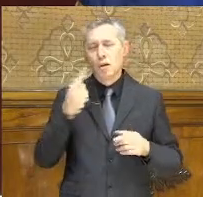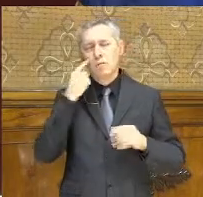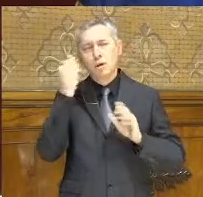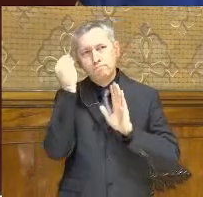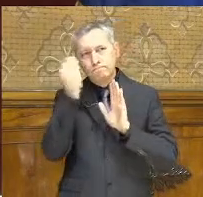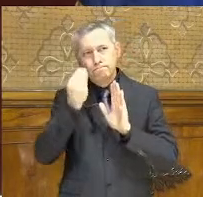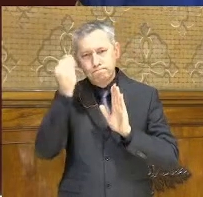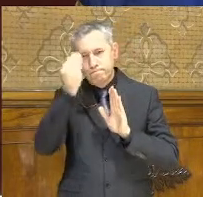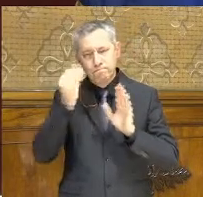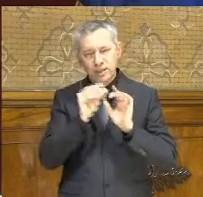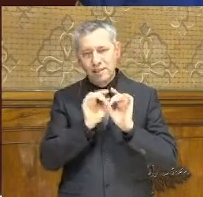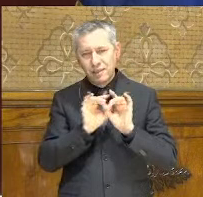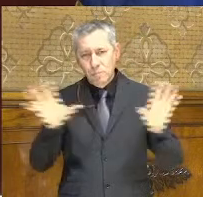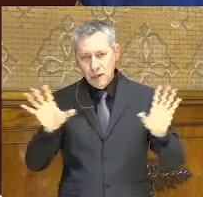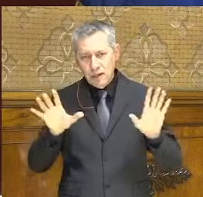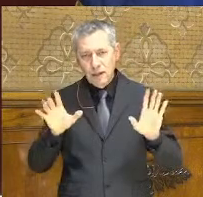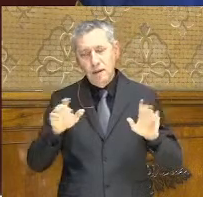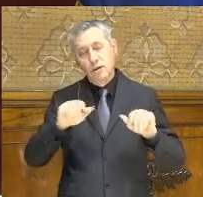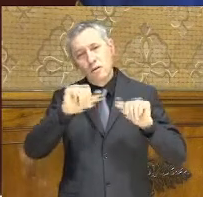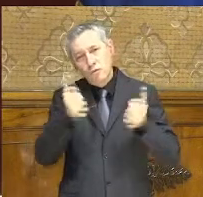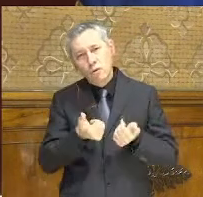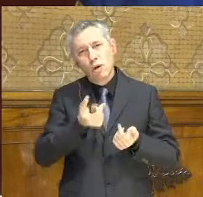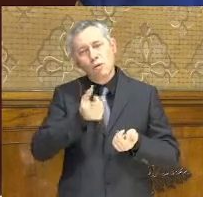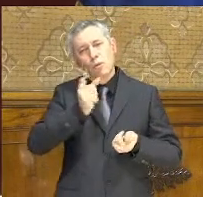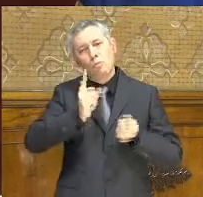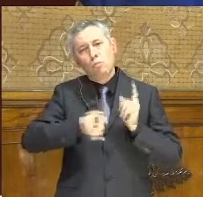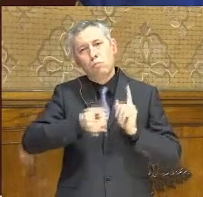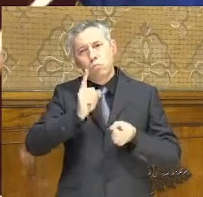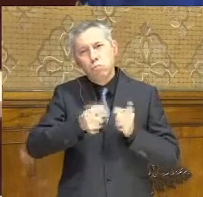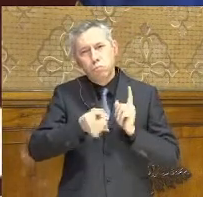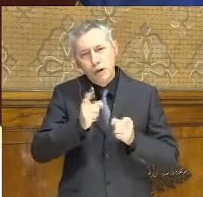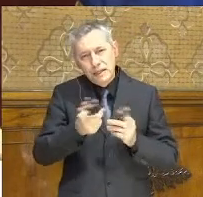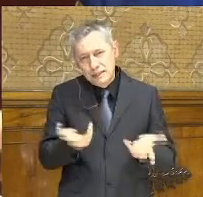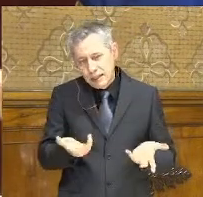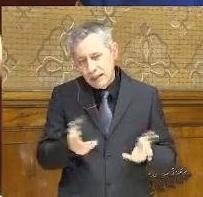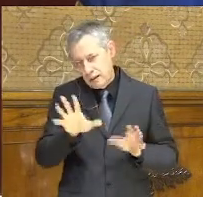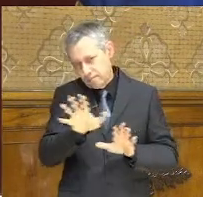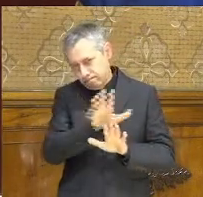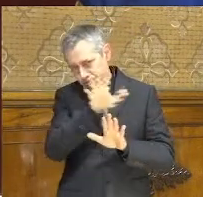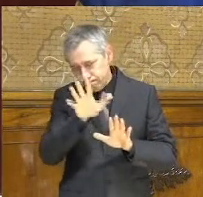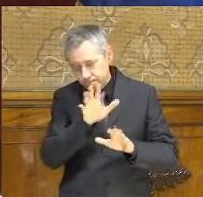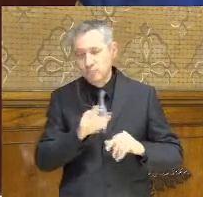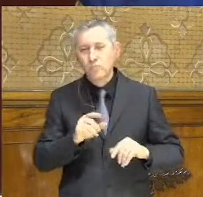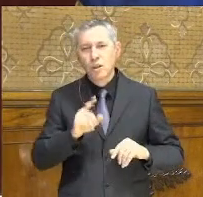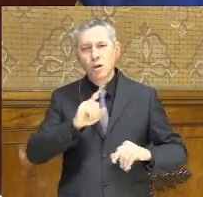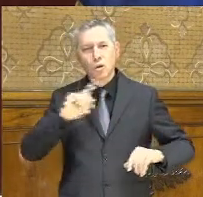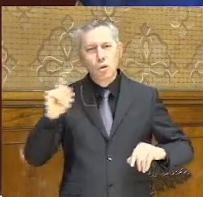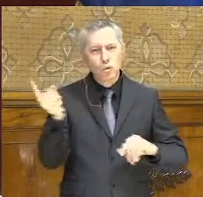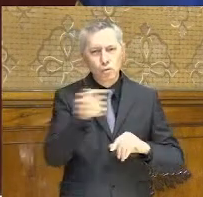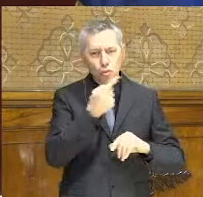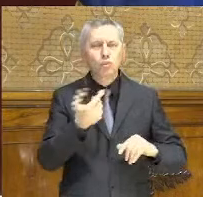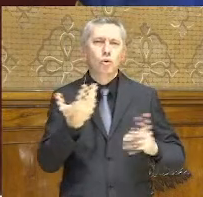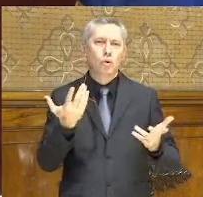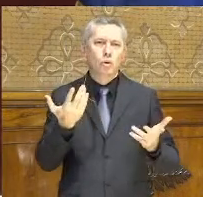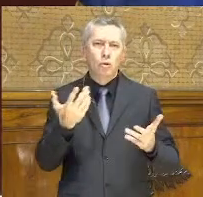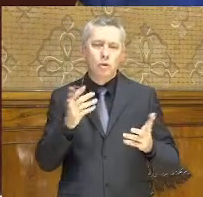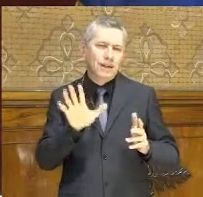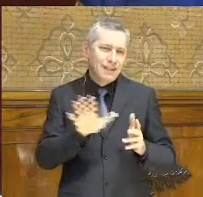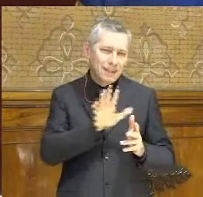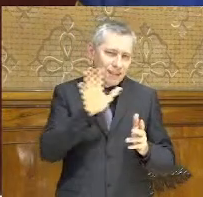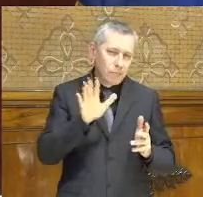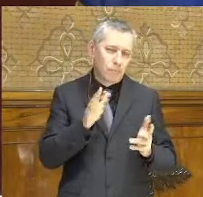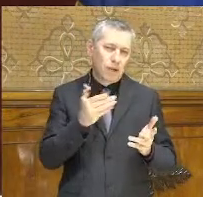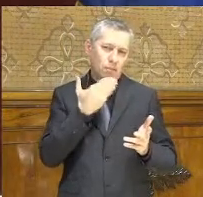record and psychic memory of repeated losses of autonomy live on projectively in